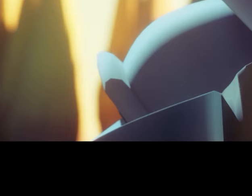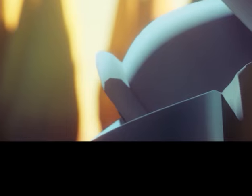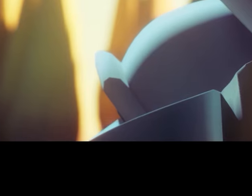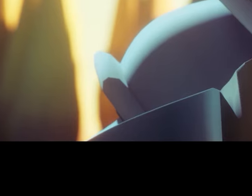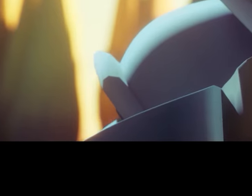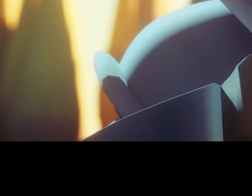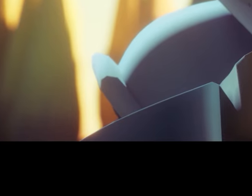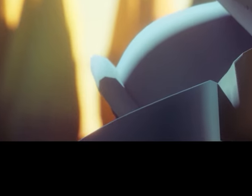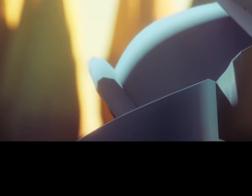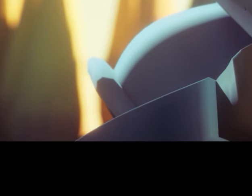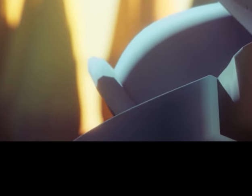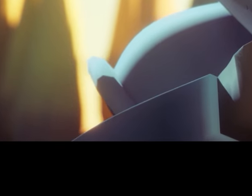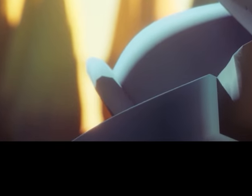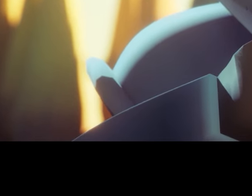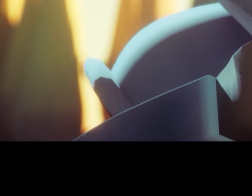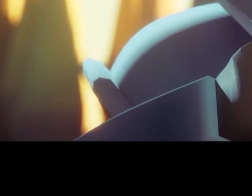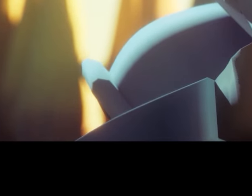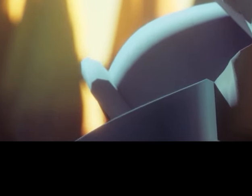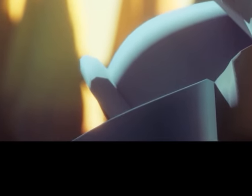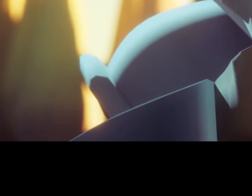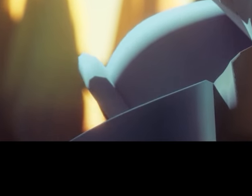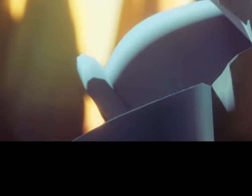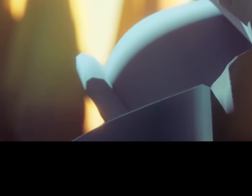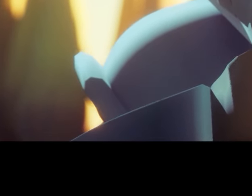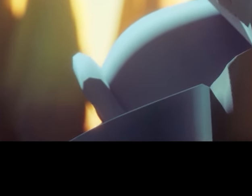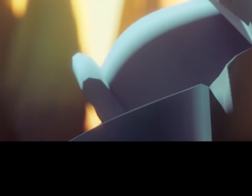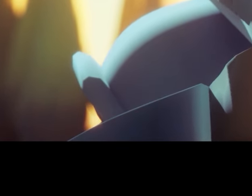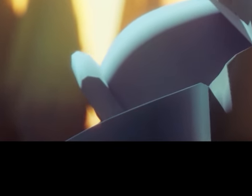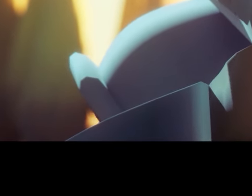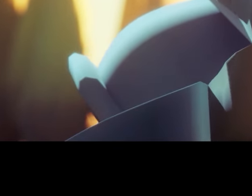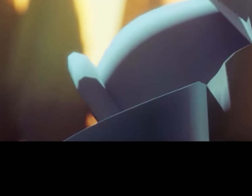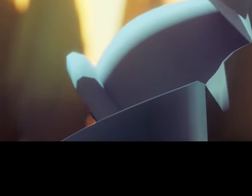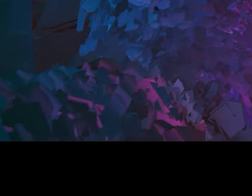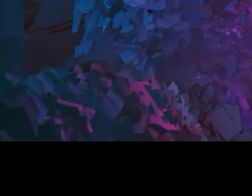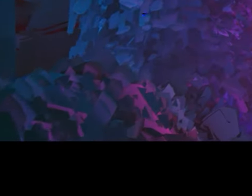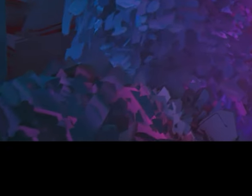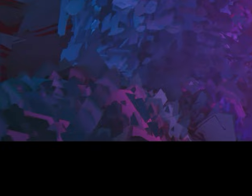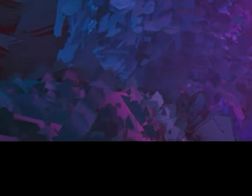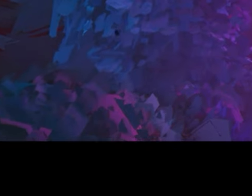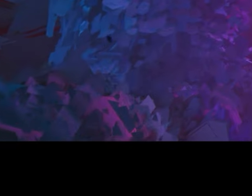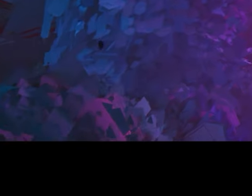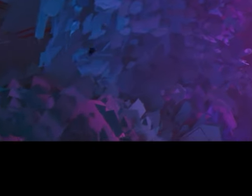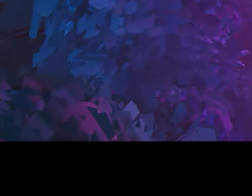For in the crucible of doubt, we find strength to persevere.